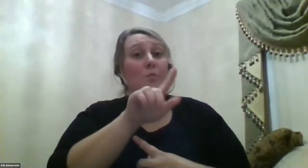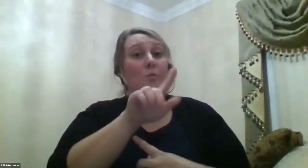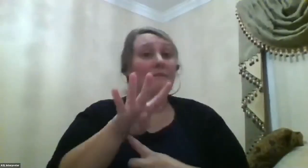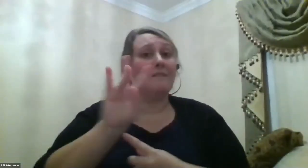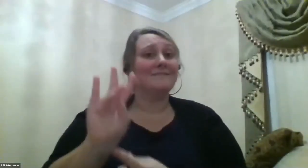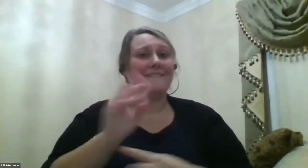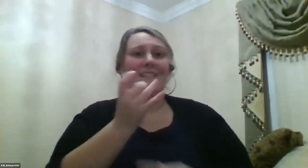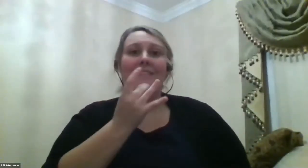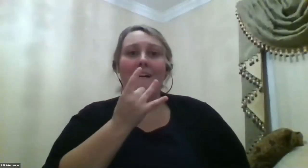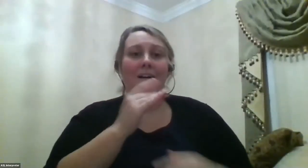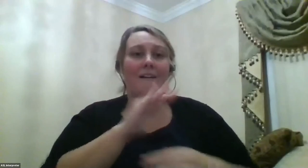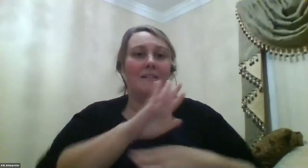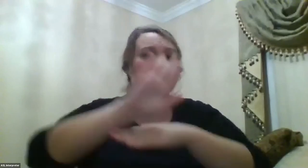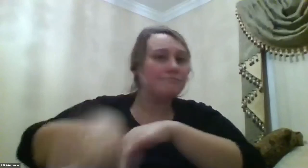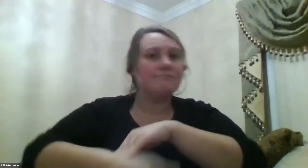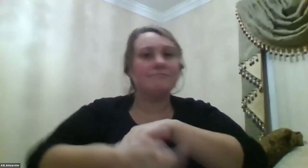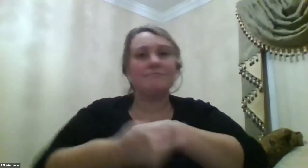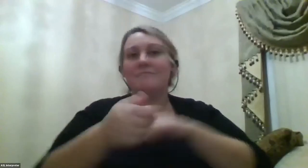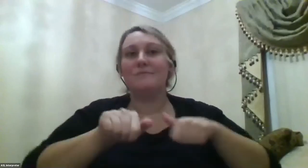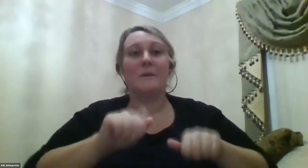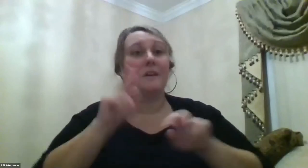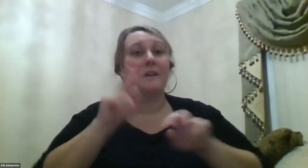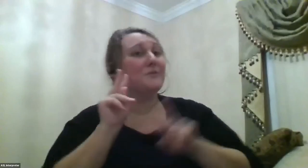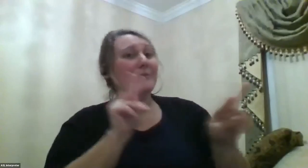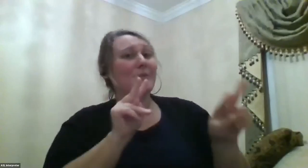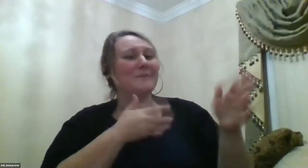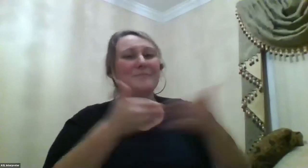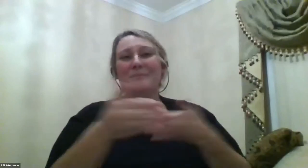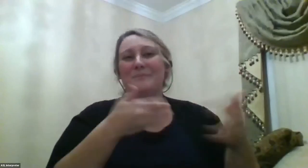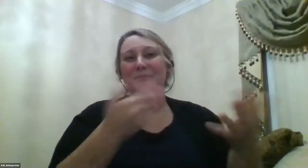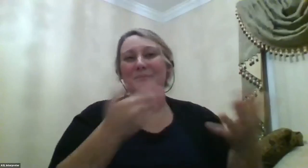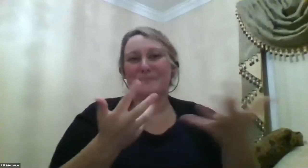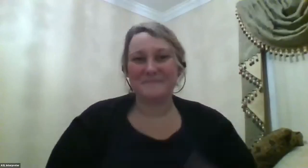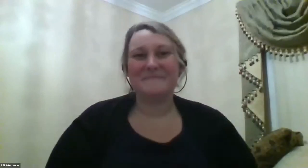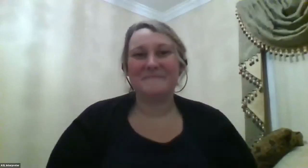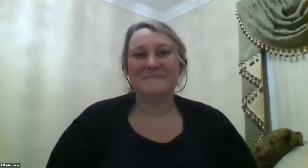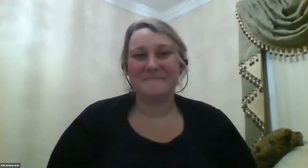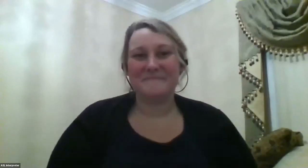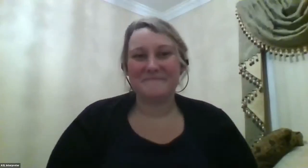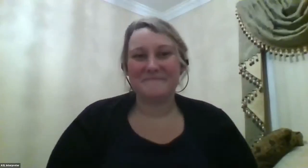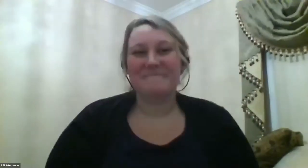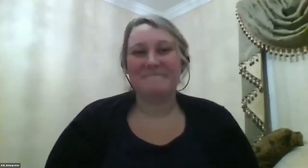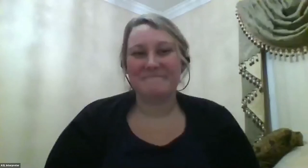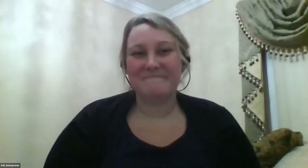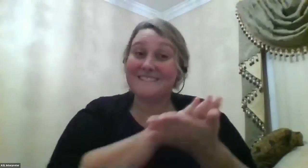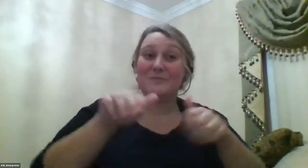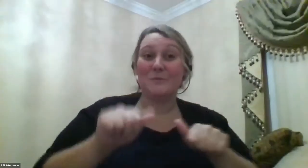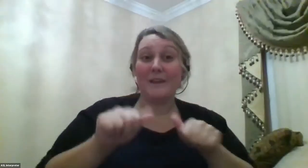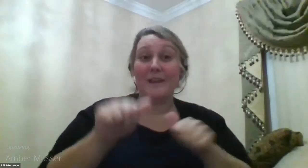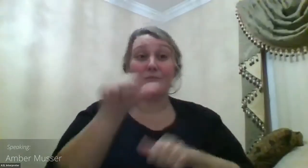It's convenient when people don't necessarily want to be inside. Yeah, no, you can socially distance and do this. So yeah.